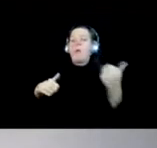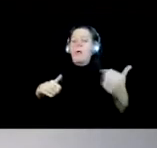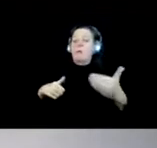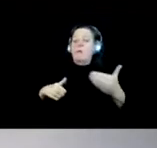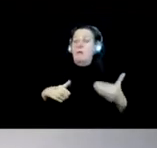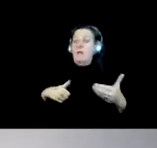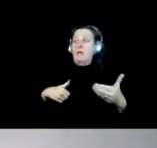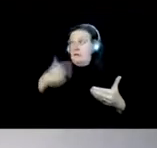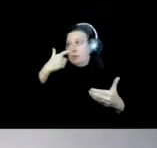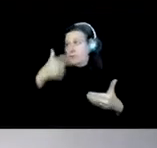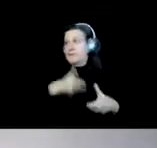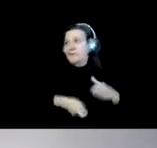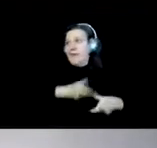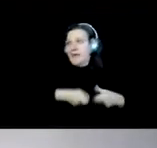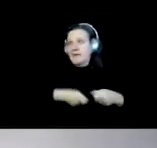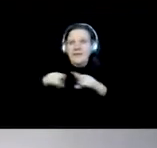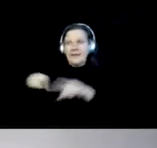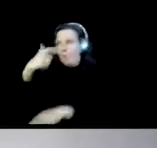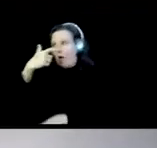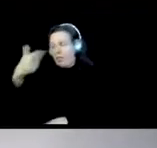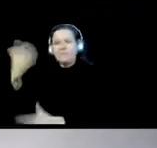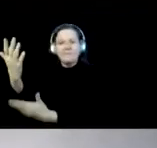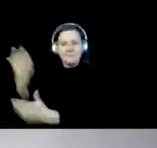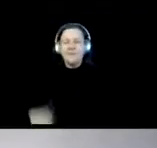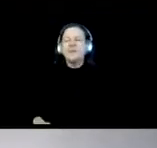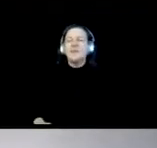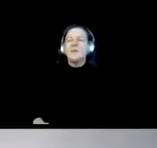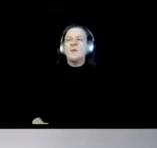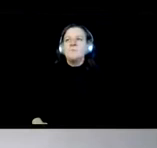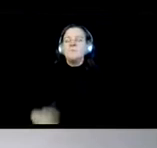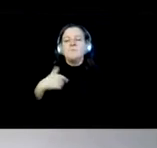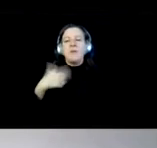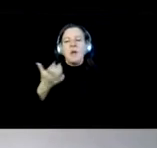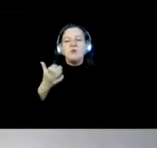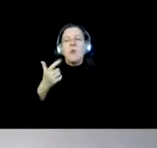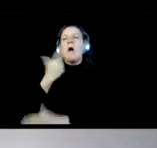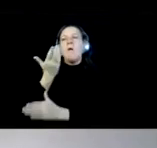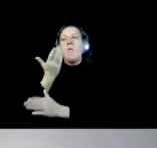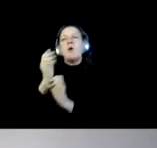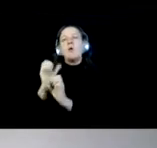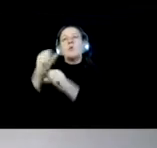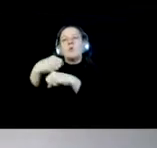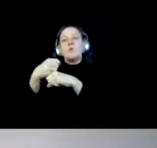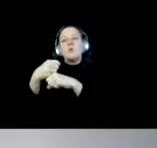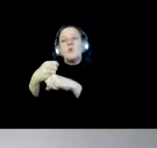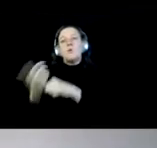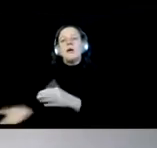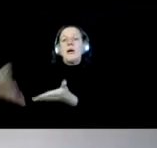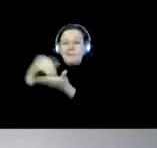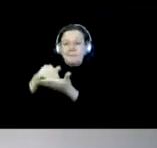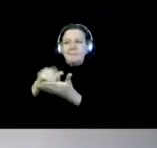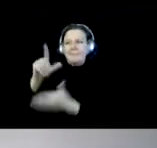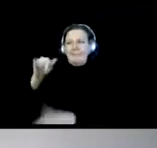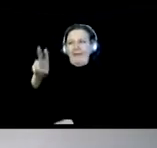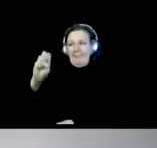or whatever. So I really wanted to kind of recreate a live version of that, of the feeling that